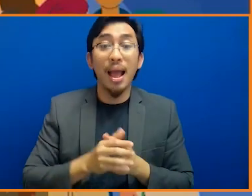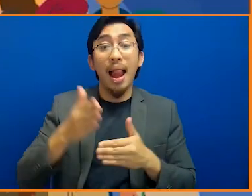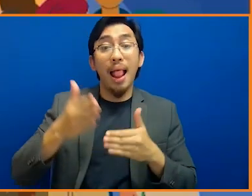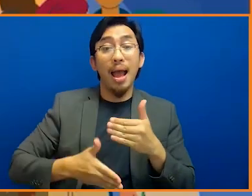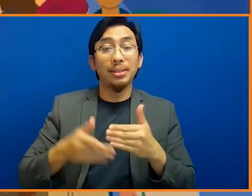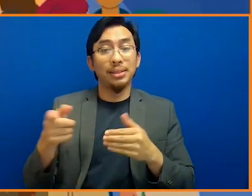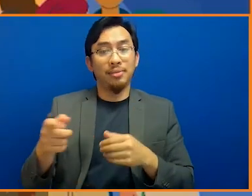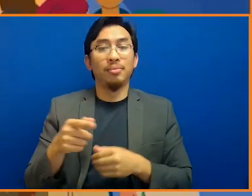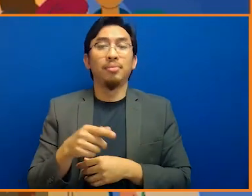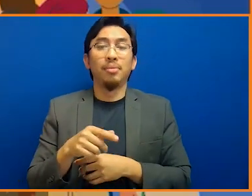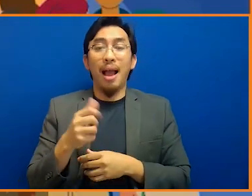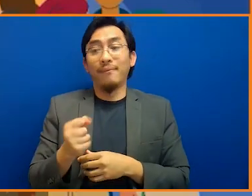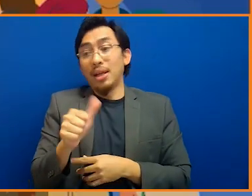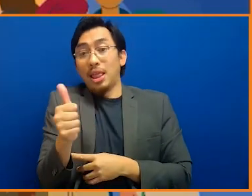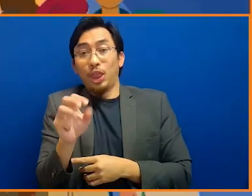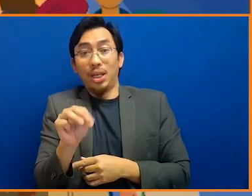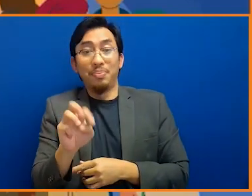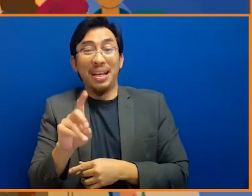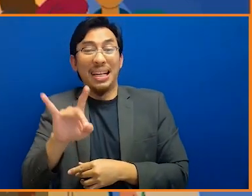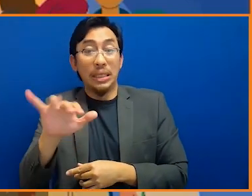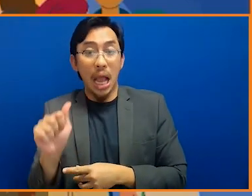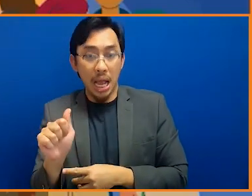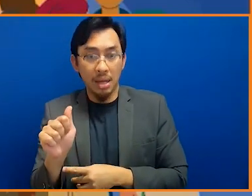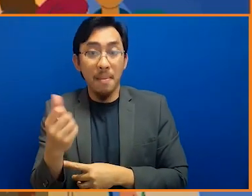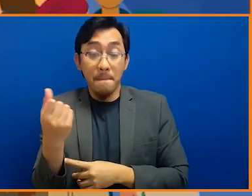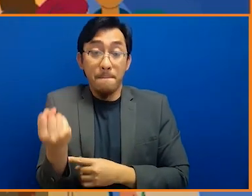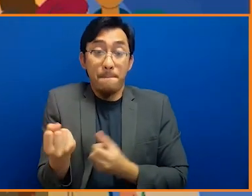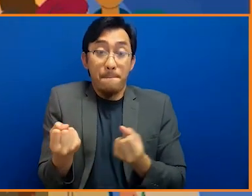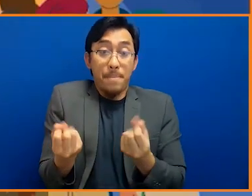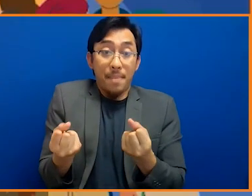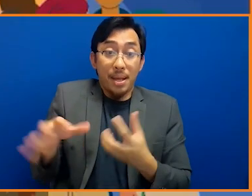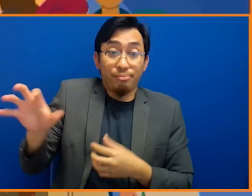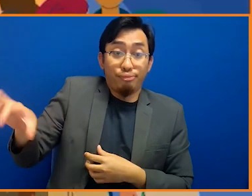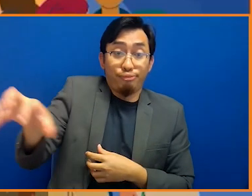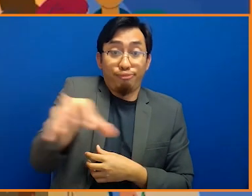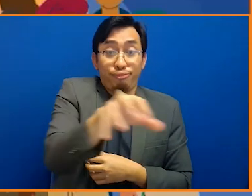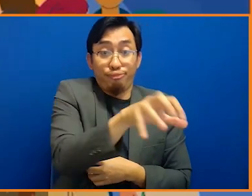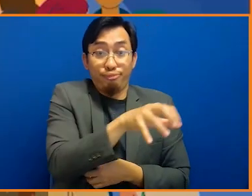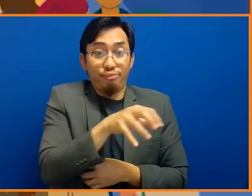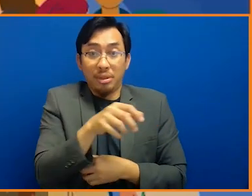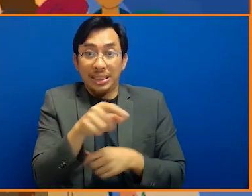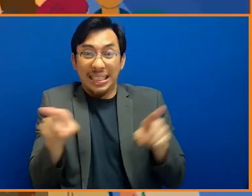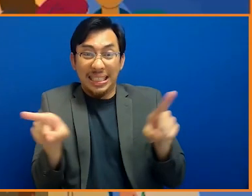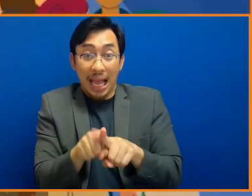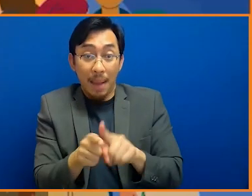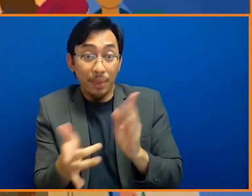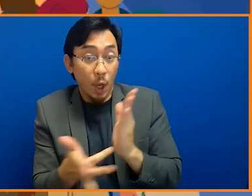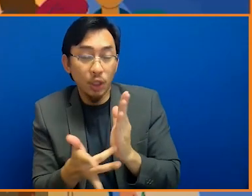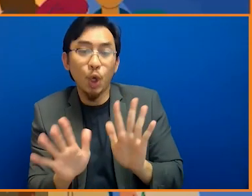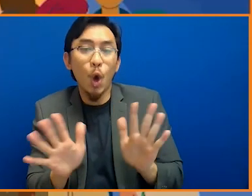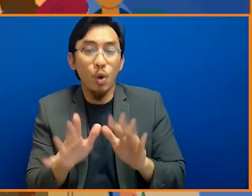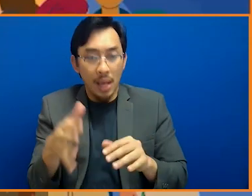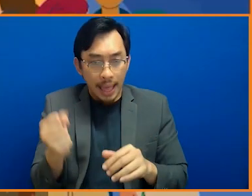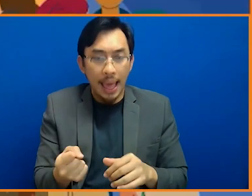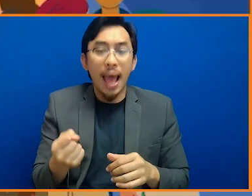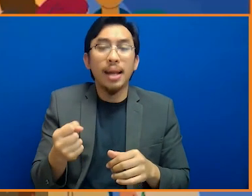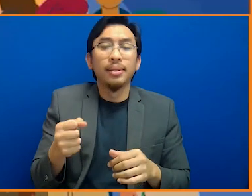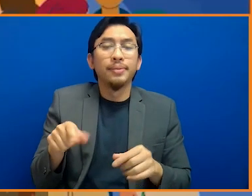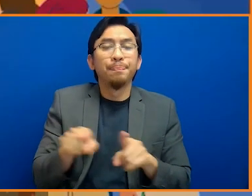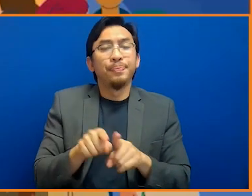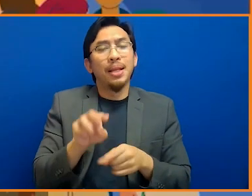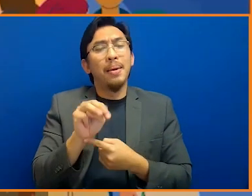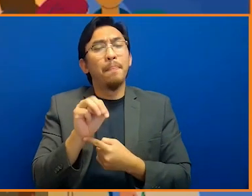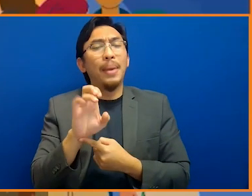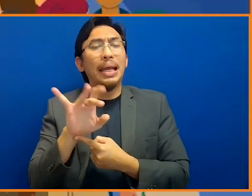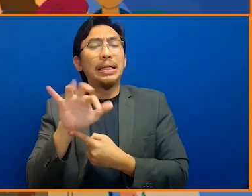that we have to utilize other available medias. Because there are many areas that doesn't have the same technology as the others, so that we